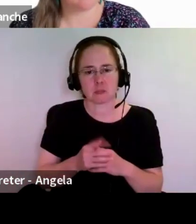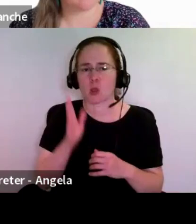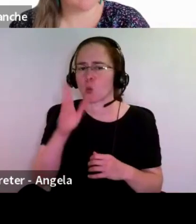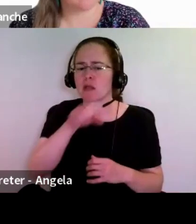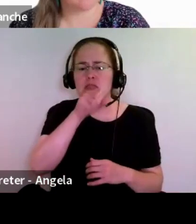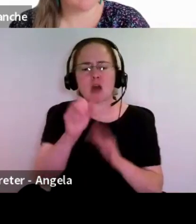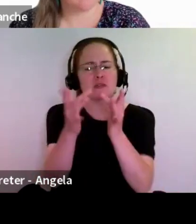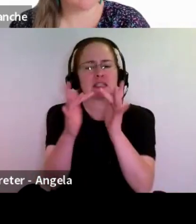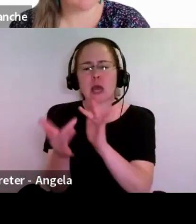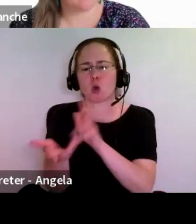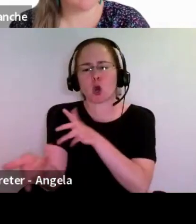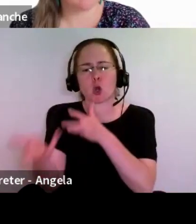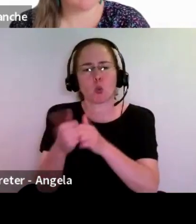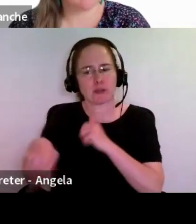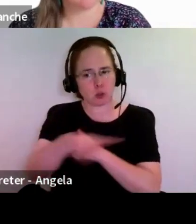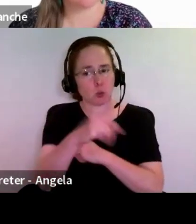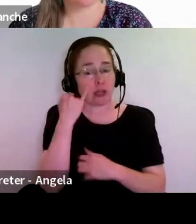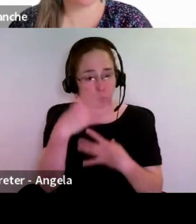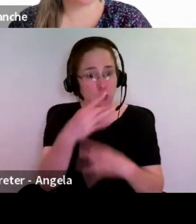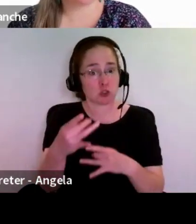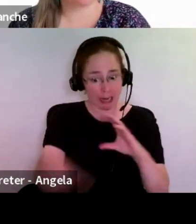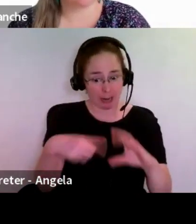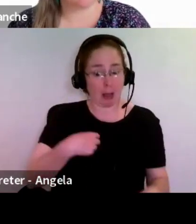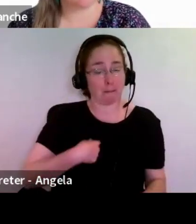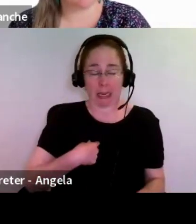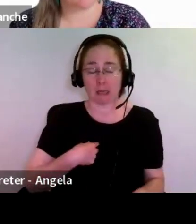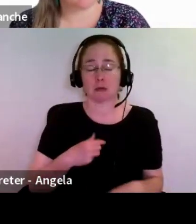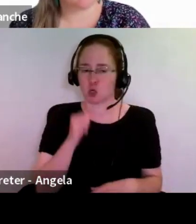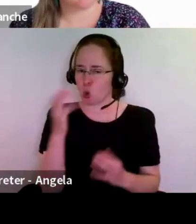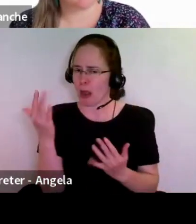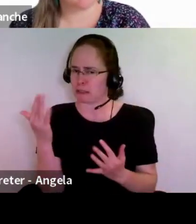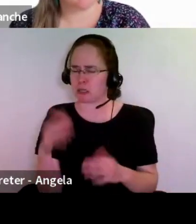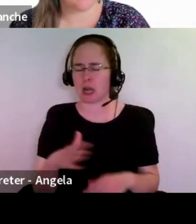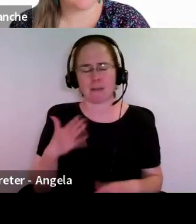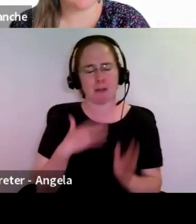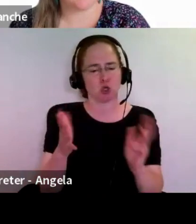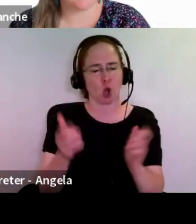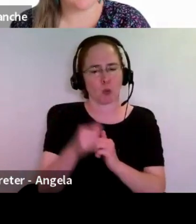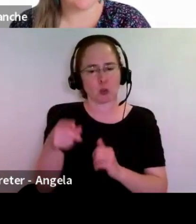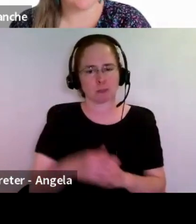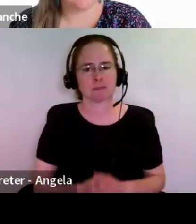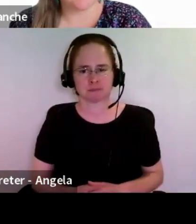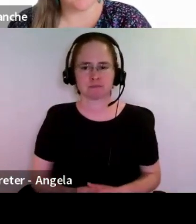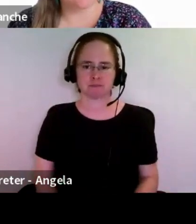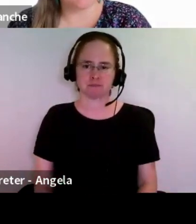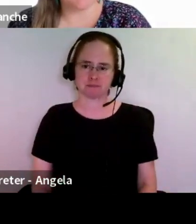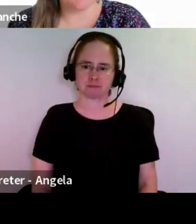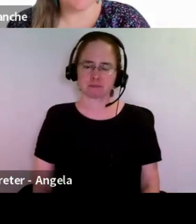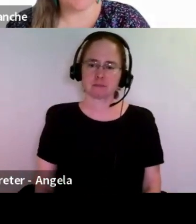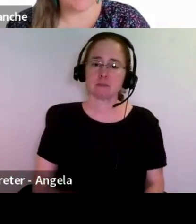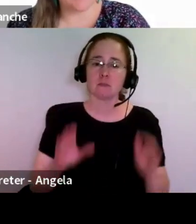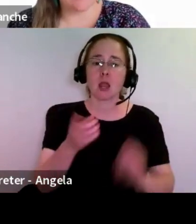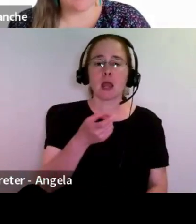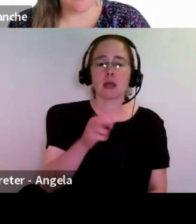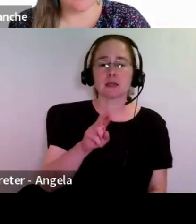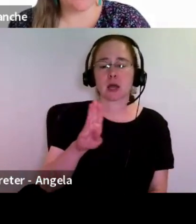to network with you all. If you're interested, shoot me an email. Don't hesitate. Happy to talk. Excellent. Dr.